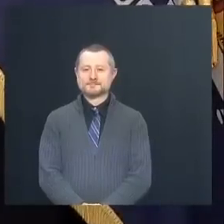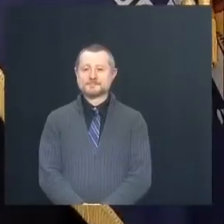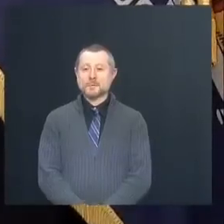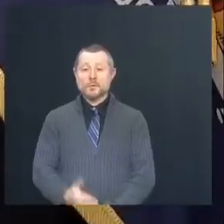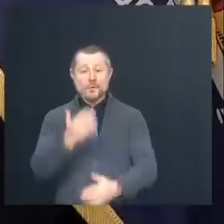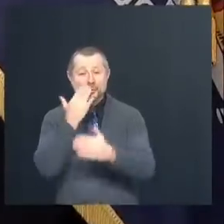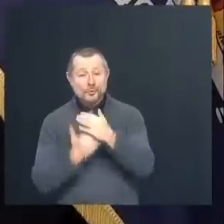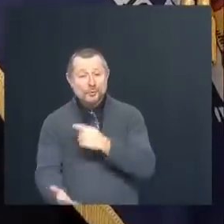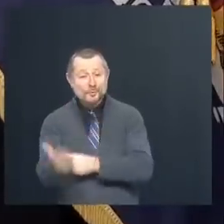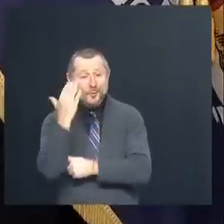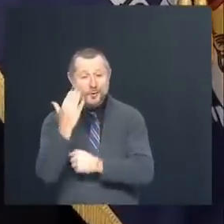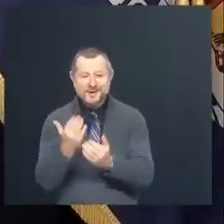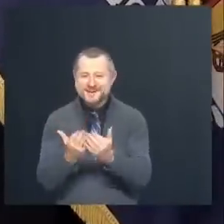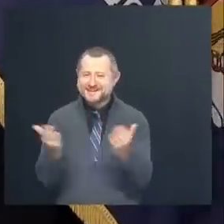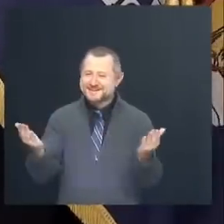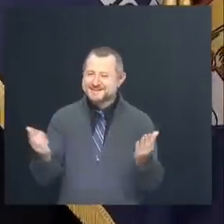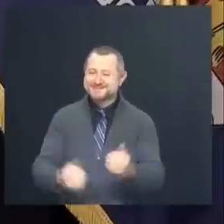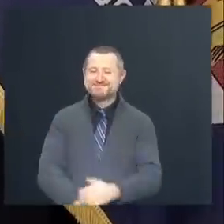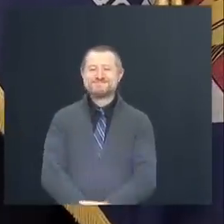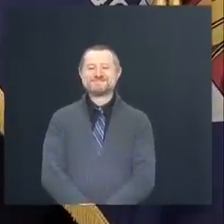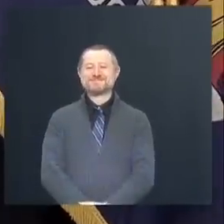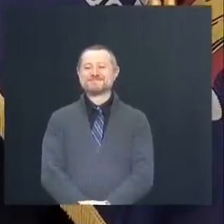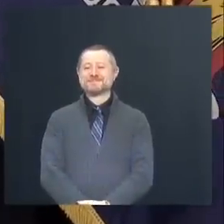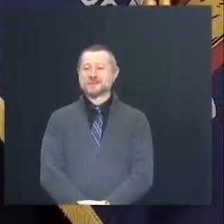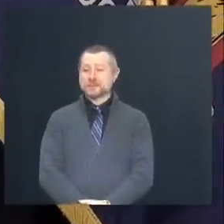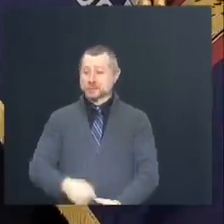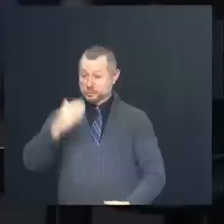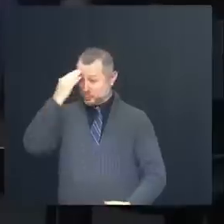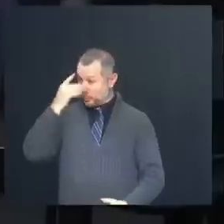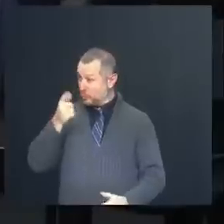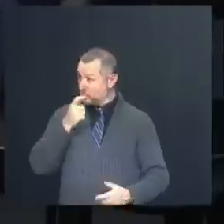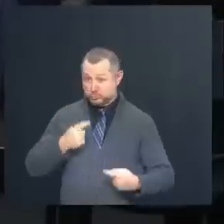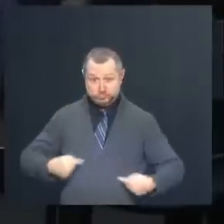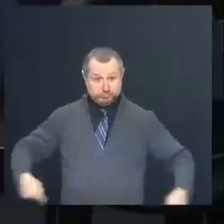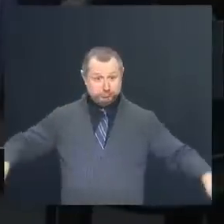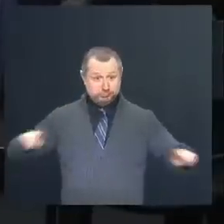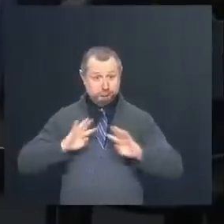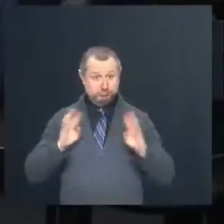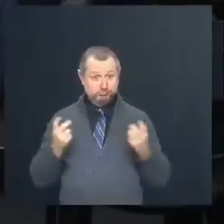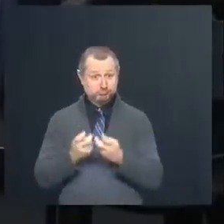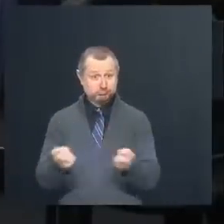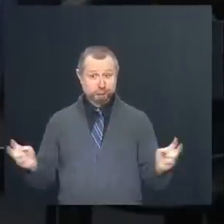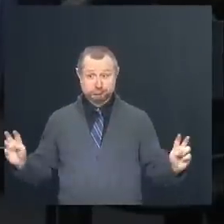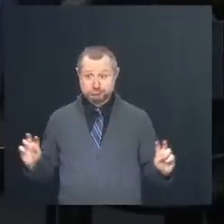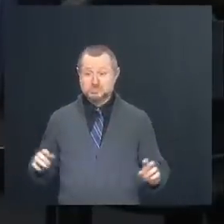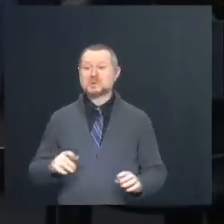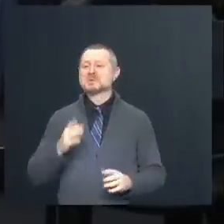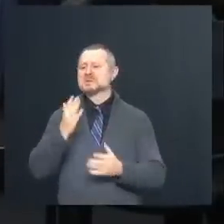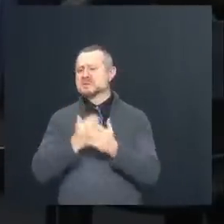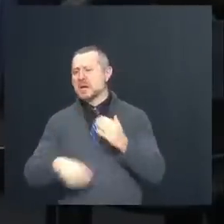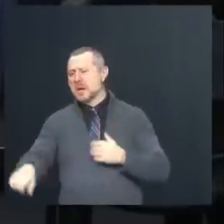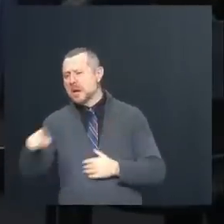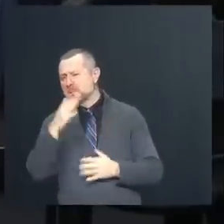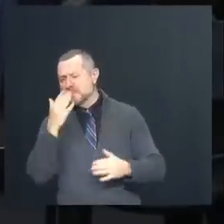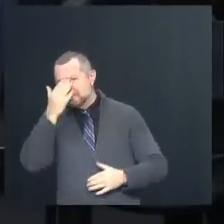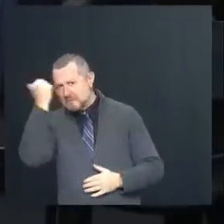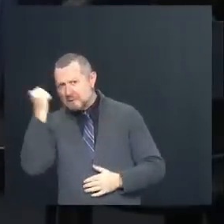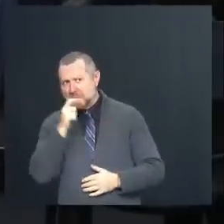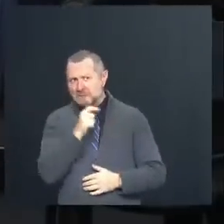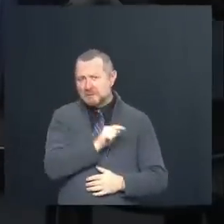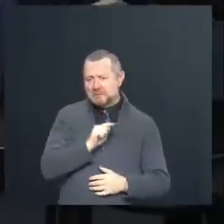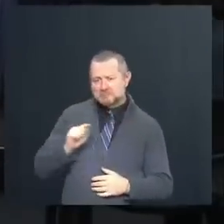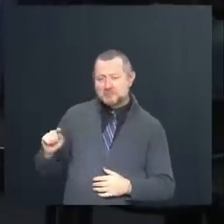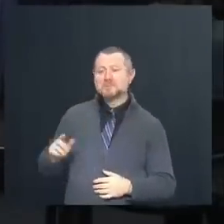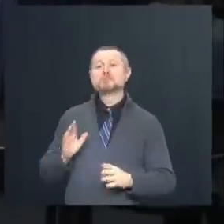Good morning. Make sure you know everyone who's here. Some of you are forgetful. From my